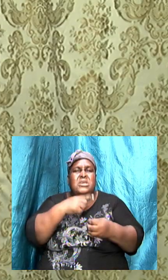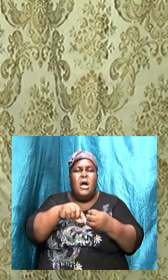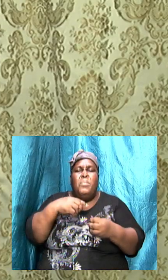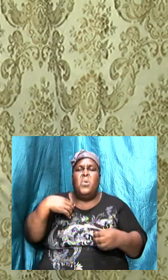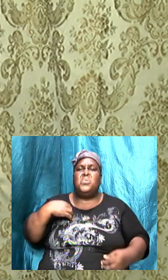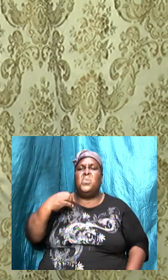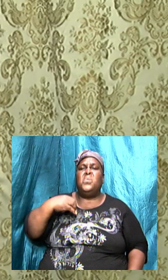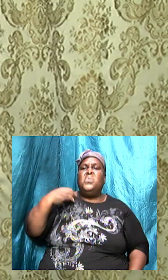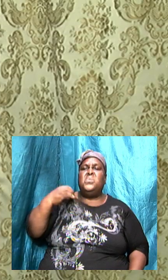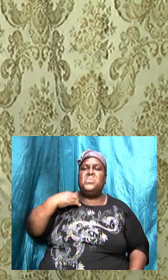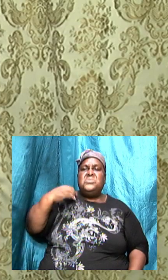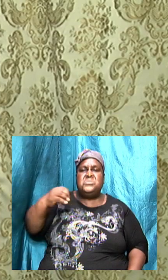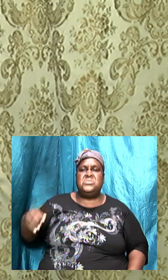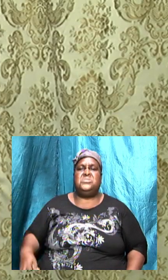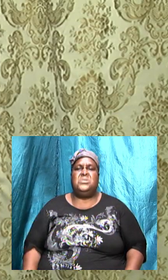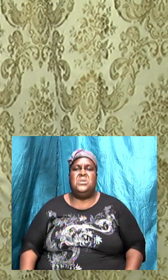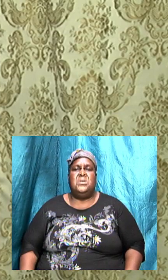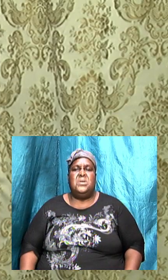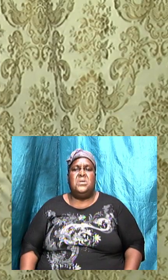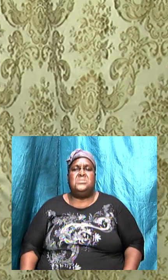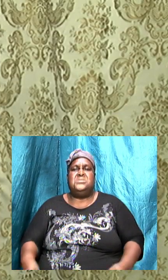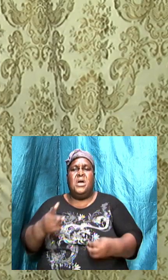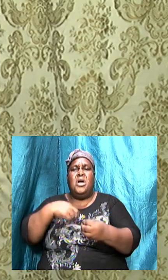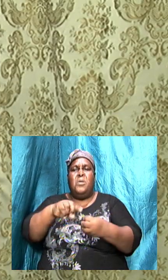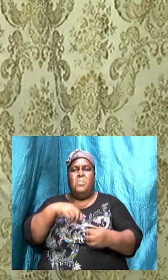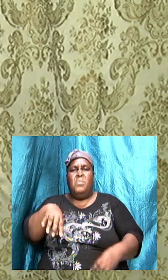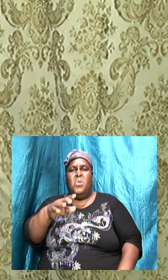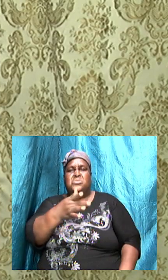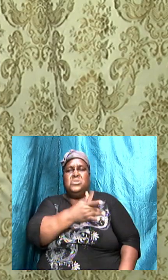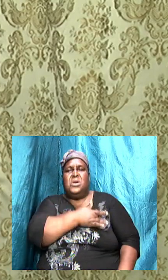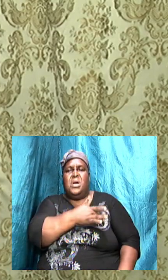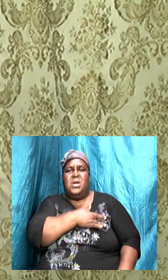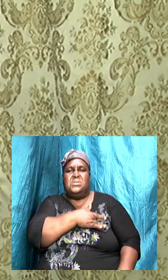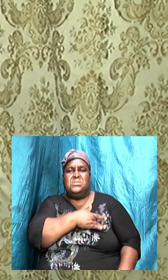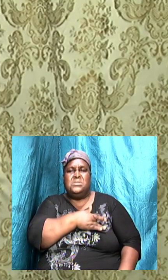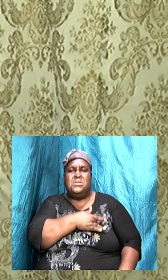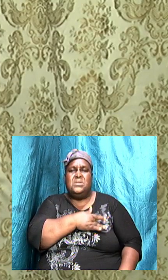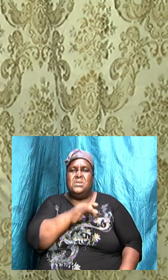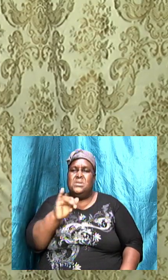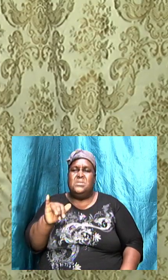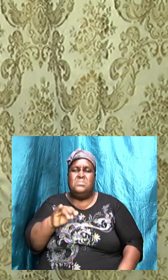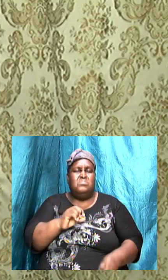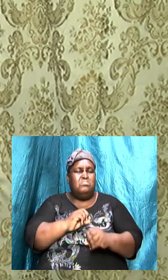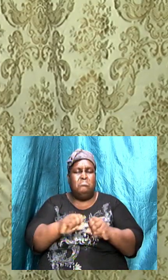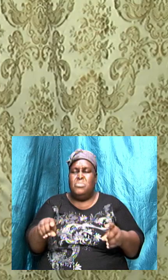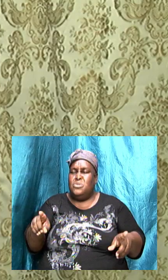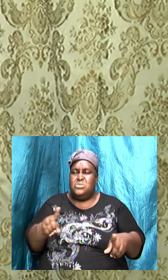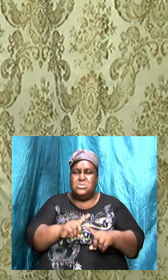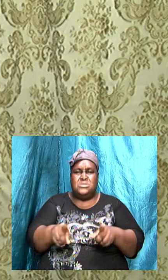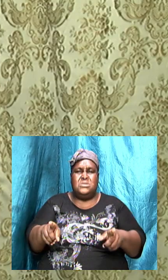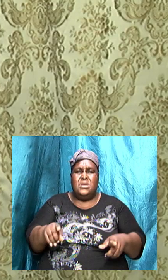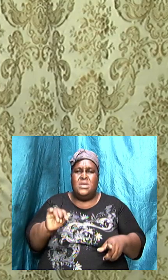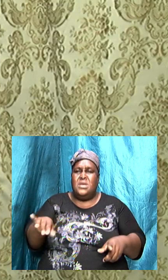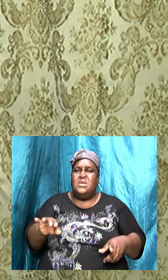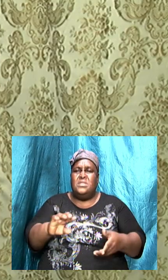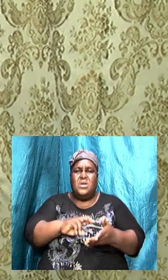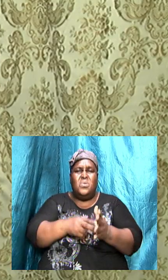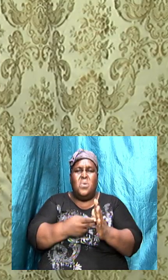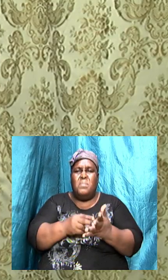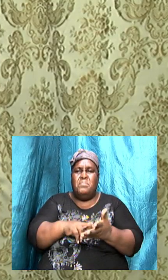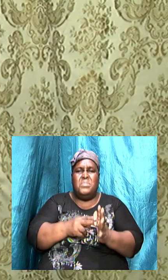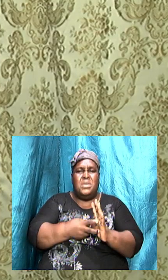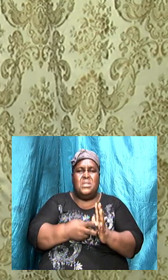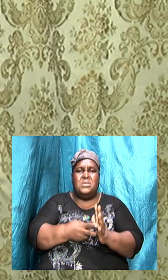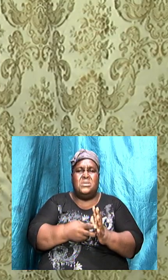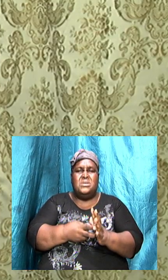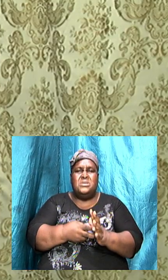it's about your... Of course it's not about clothes. But that don't mean you mustn't wear clothes. In fact, this thing is taken to the extent that folks wear, in the